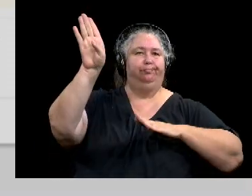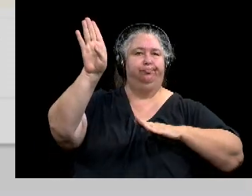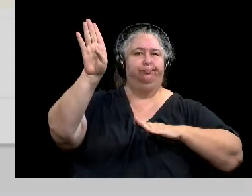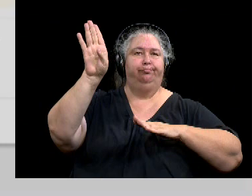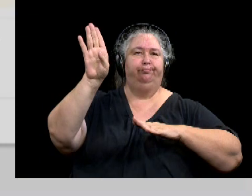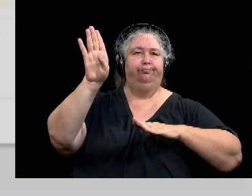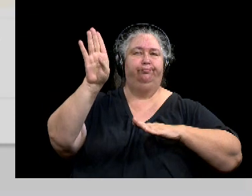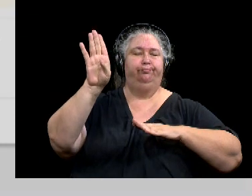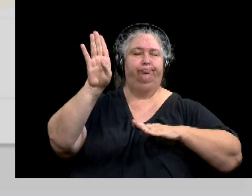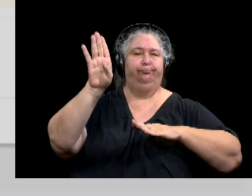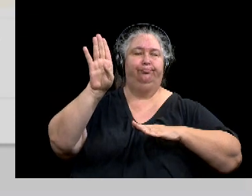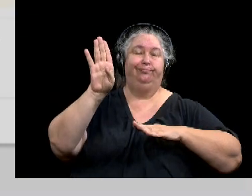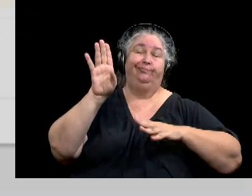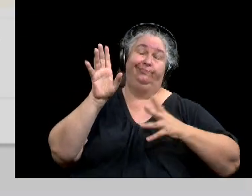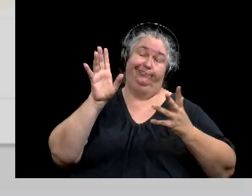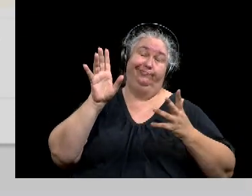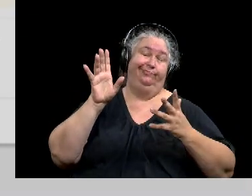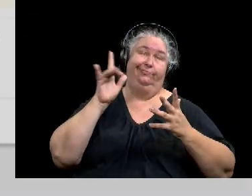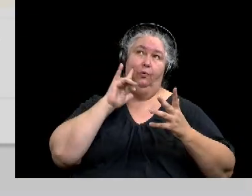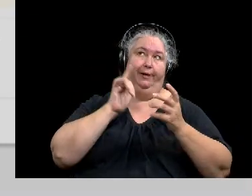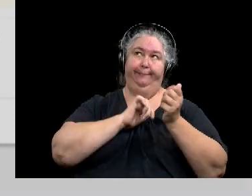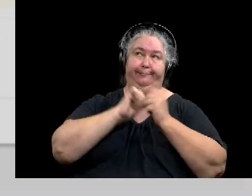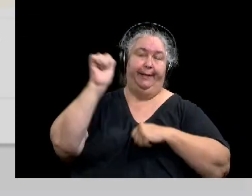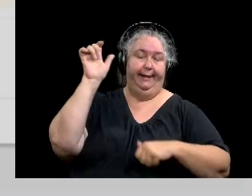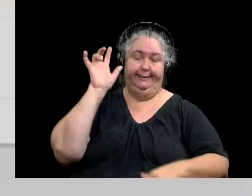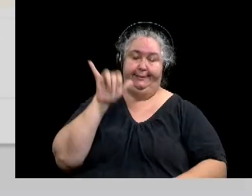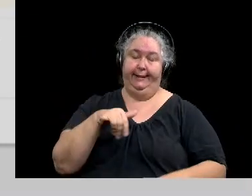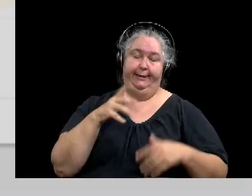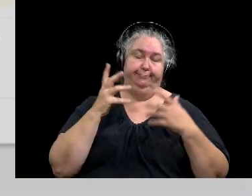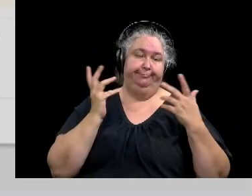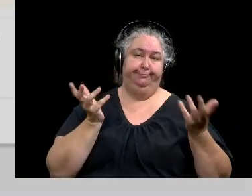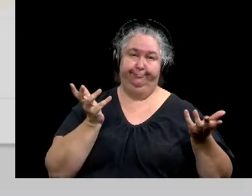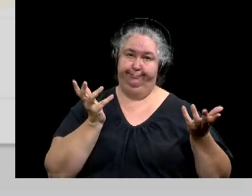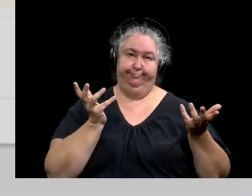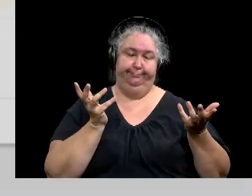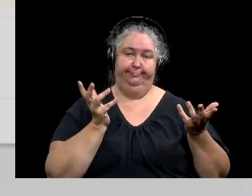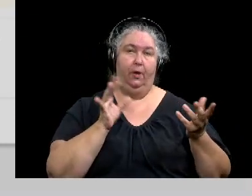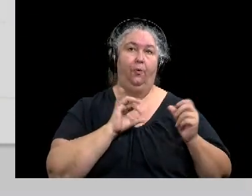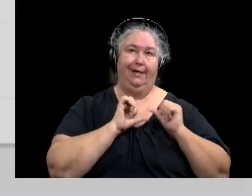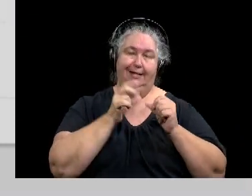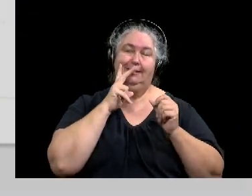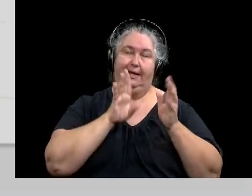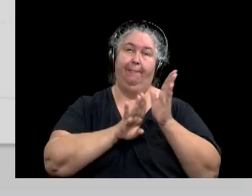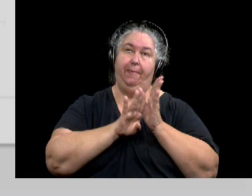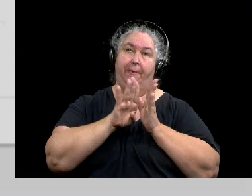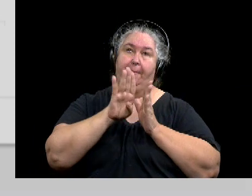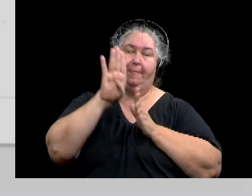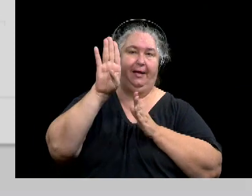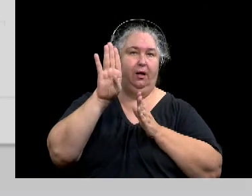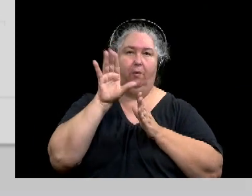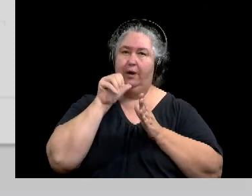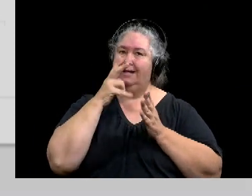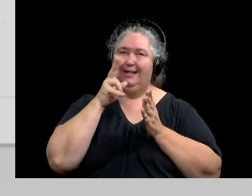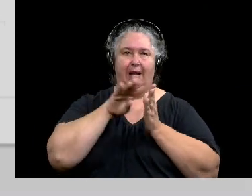here, where we have far surpassed that tipping point and continue to see that exponential spread.